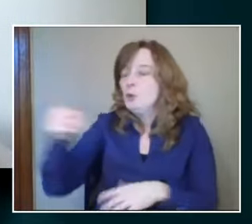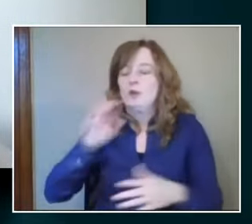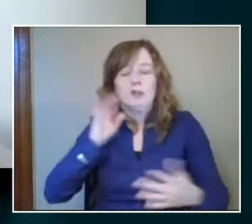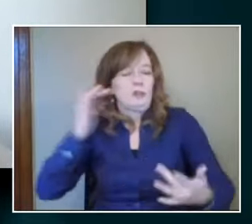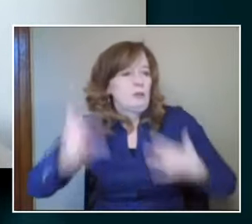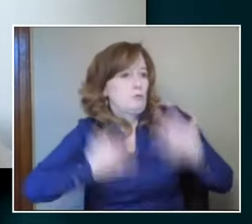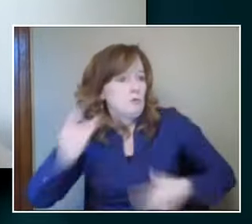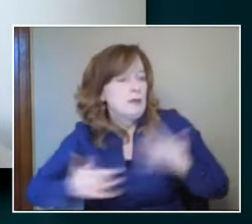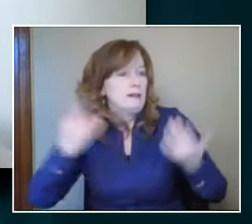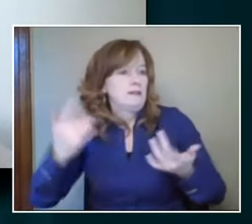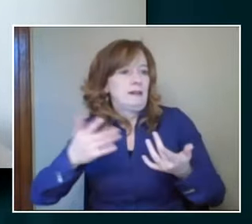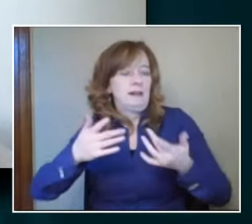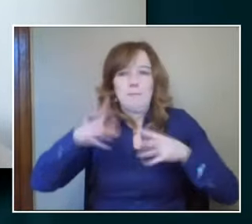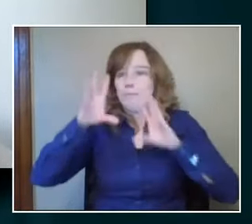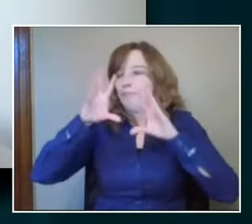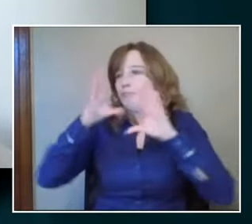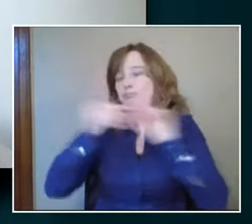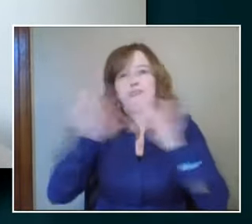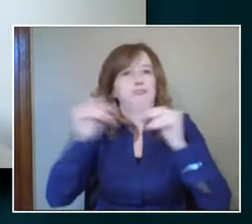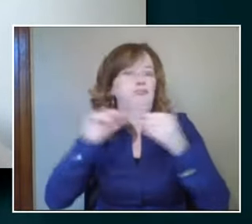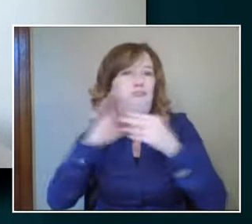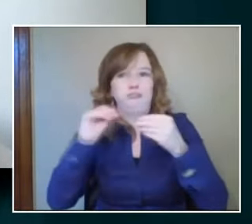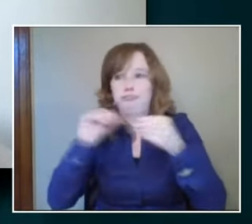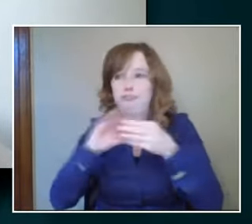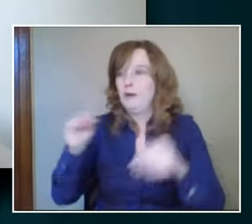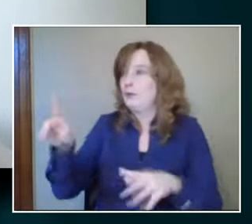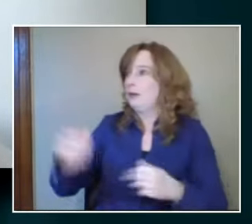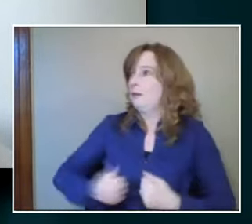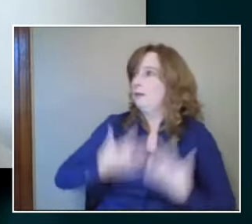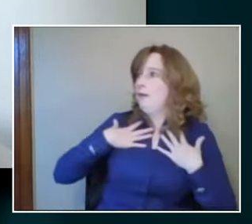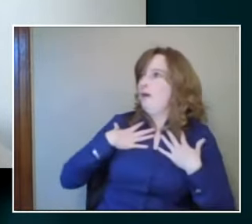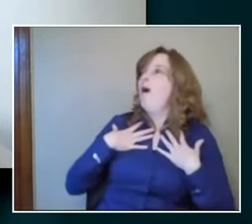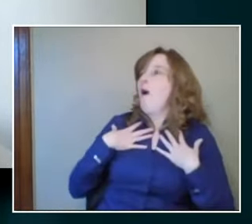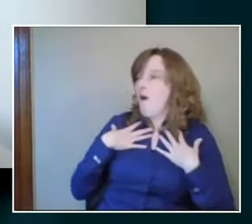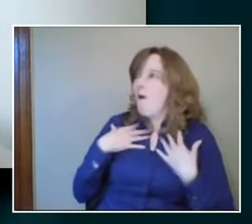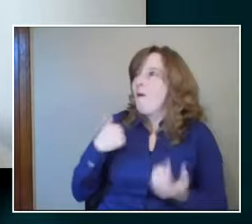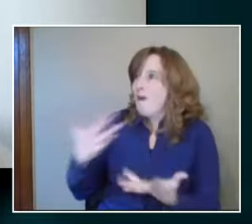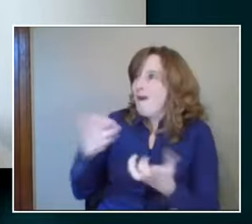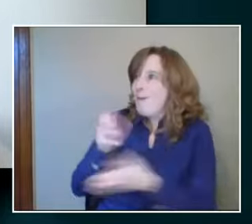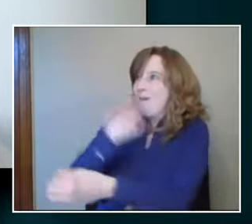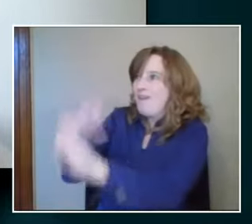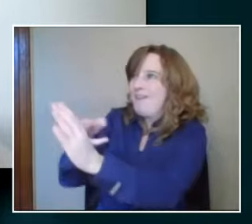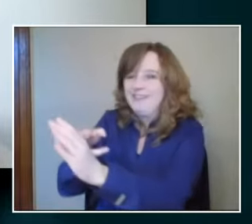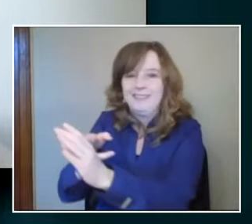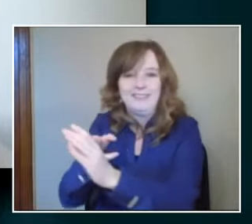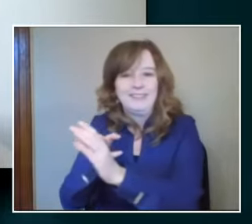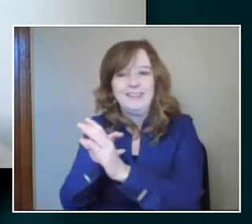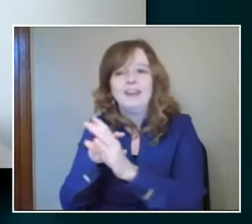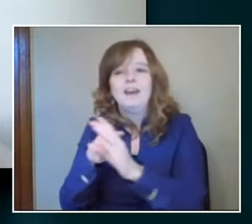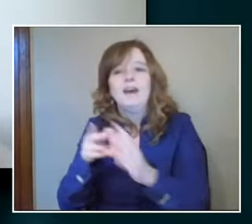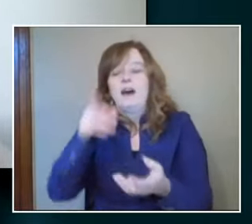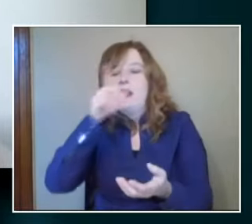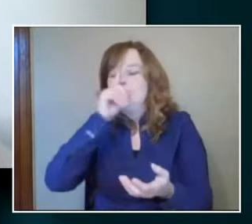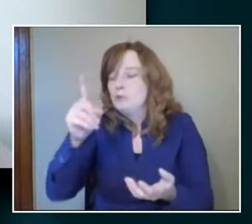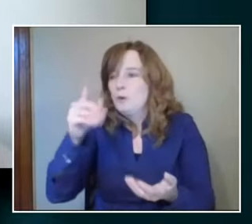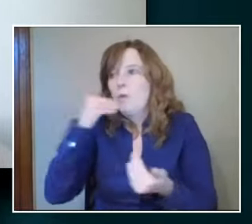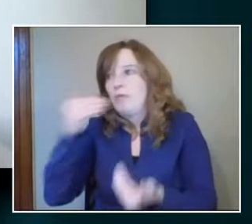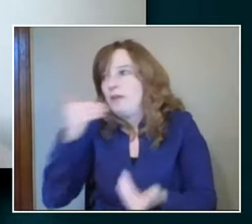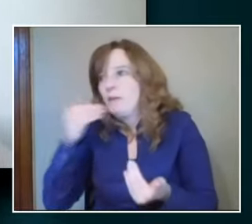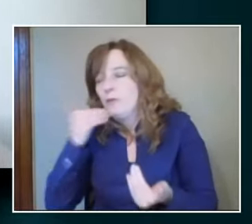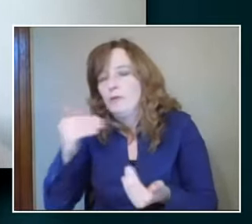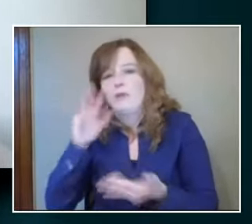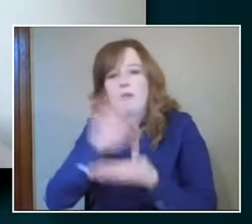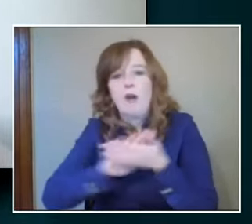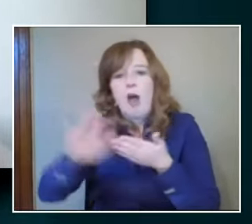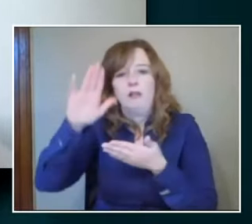come to Columbus State as a high school student. I am so grateful for the College Credit Plus program and the caring